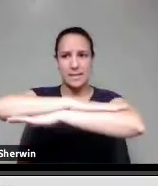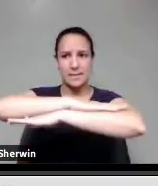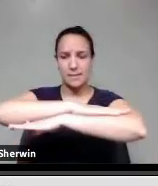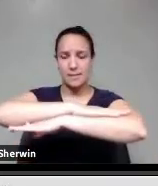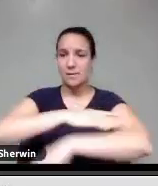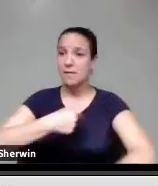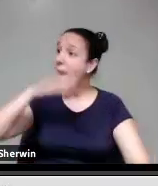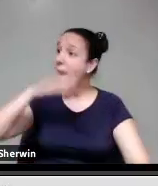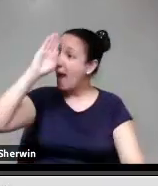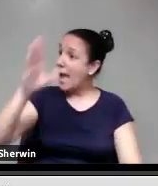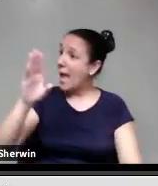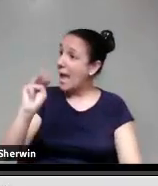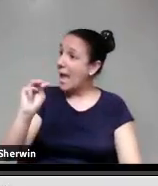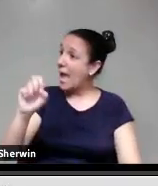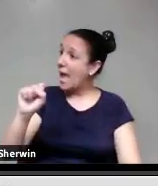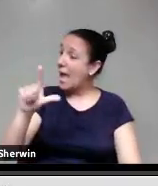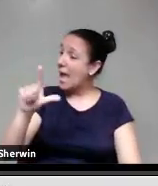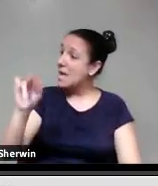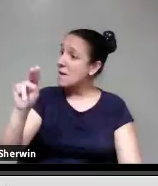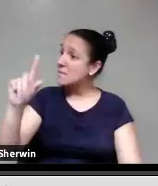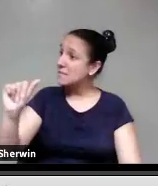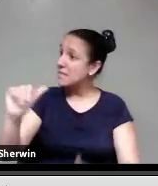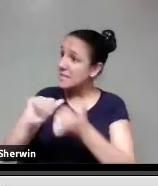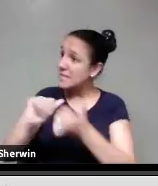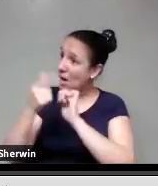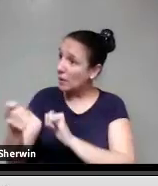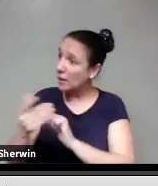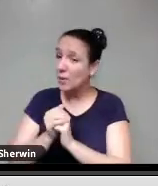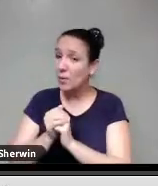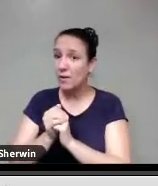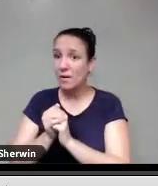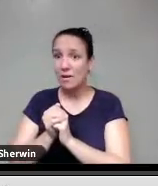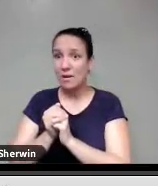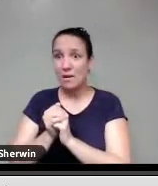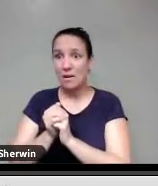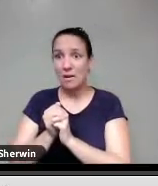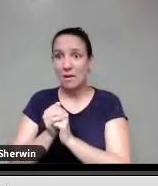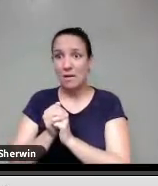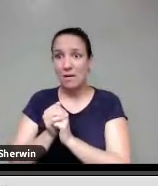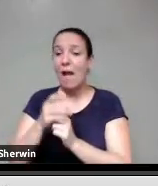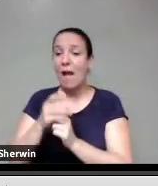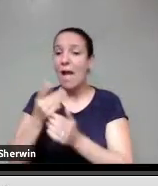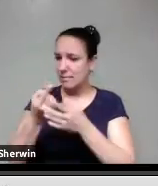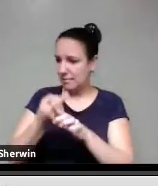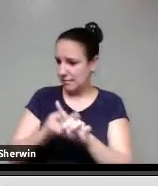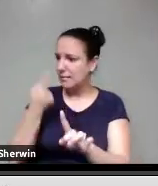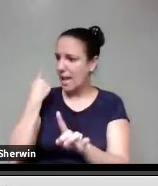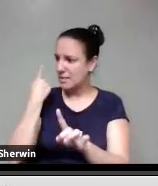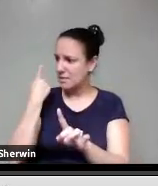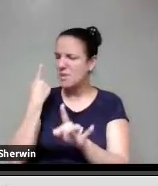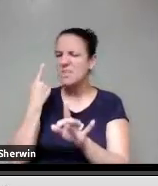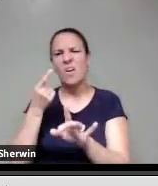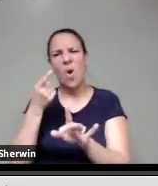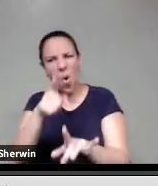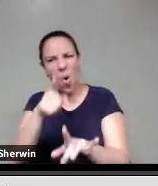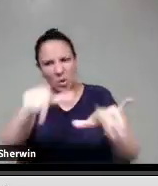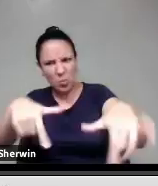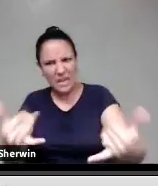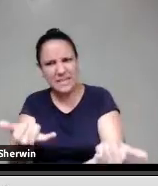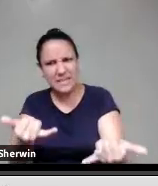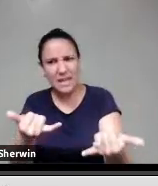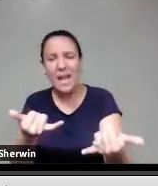Miss Linda, how are you? Last month when I was there, he said, boy, you're running late today. That kind of gives you that personal relationship, doesn't it?